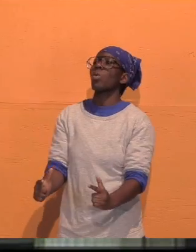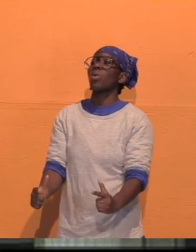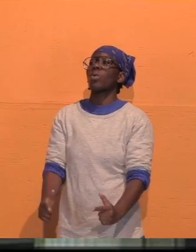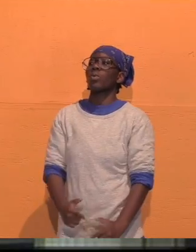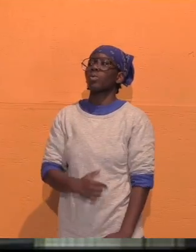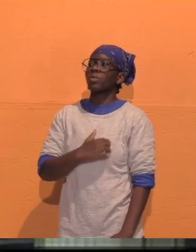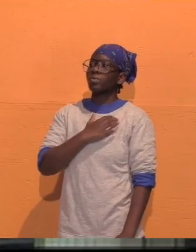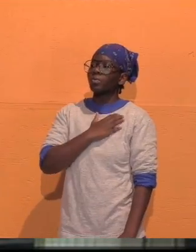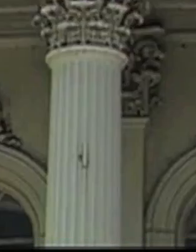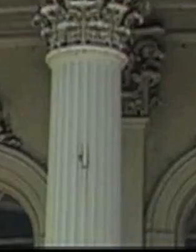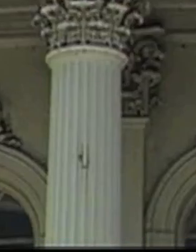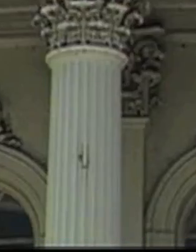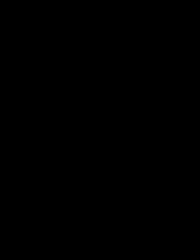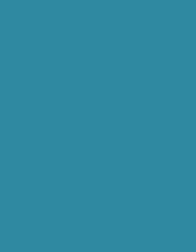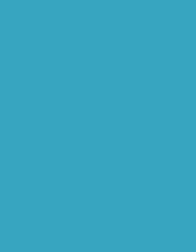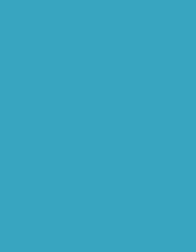standing for a moment of silence.